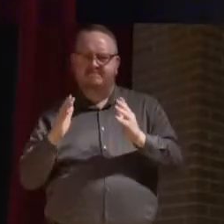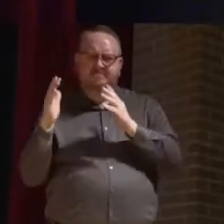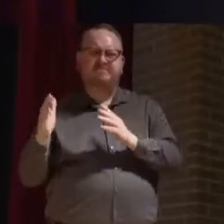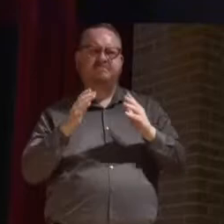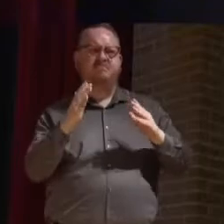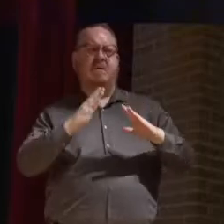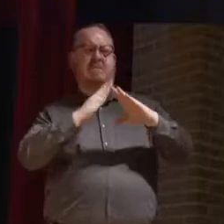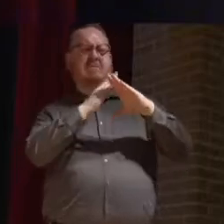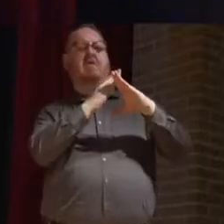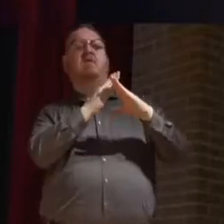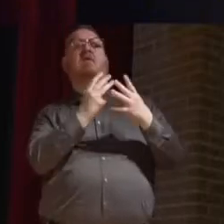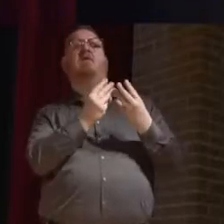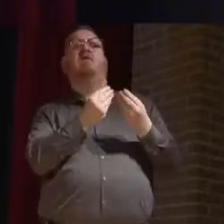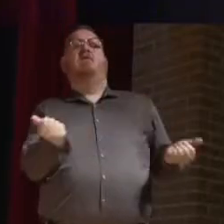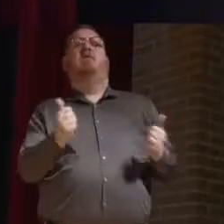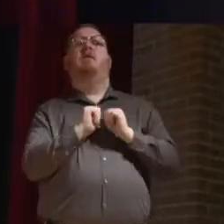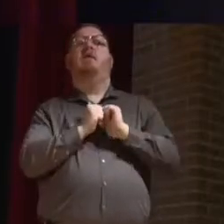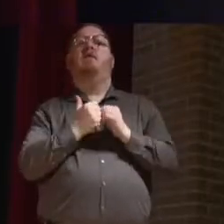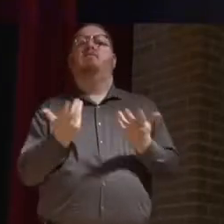those barriers?